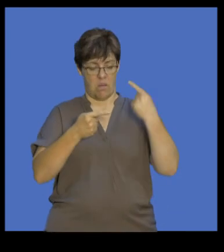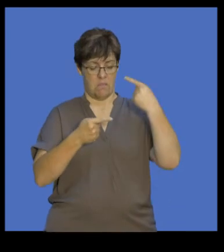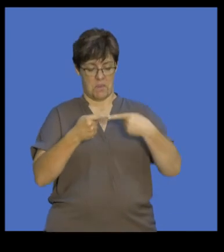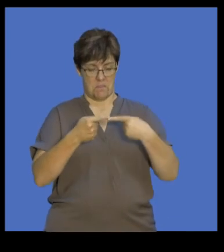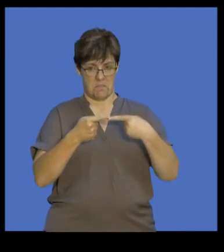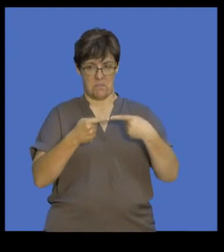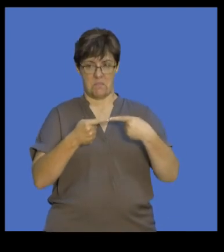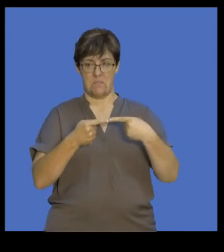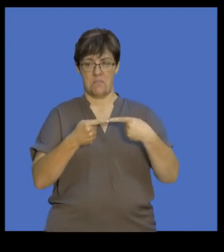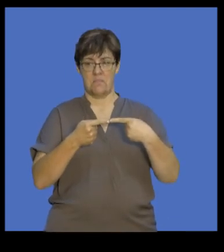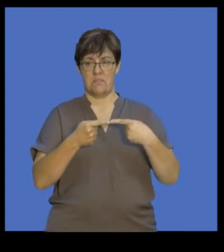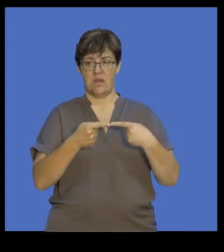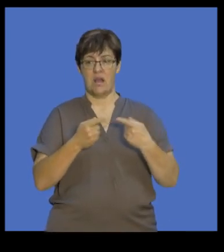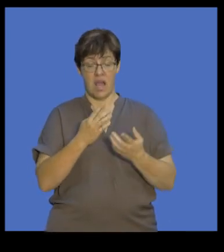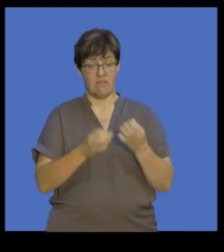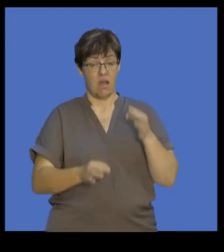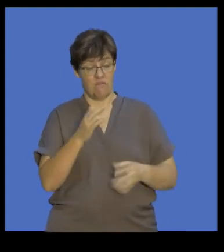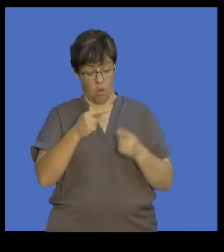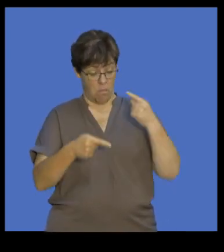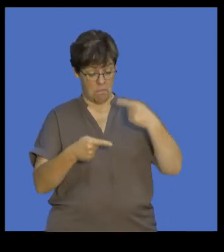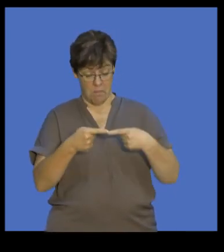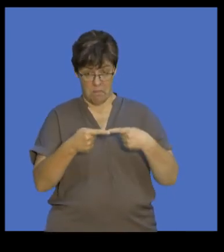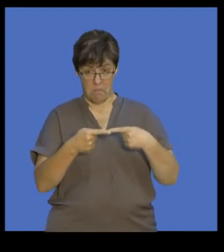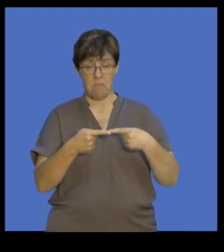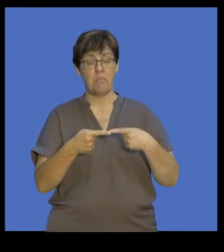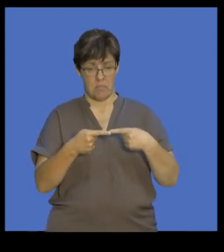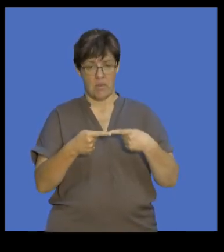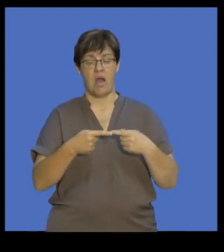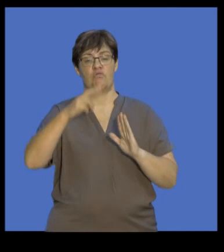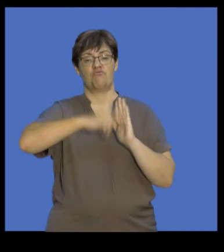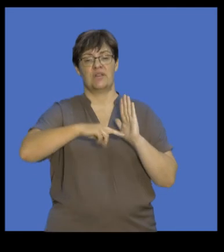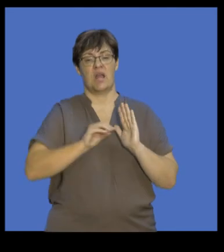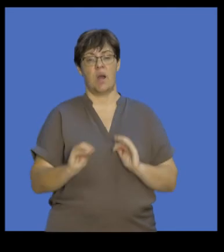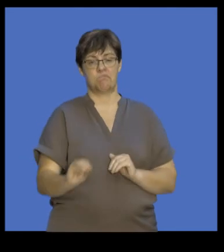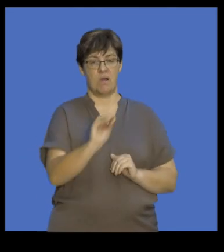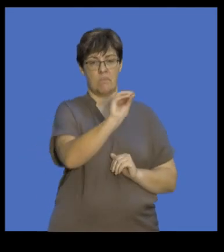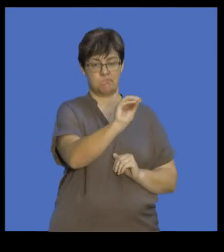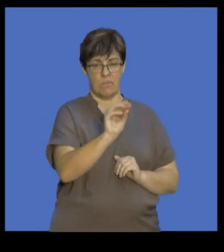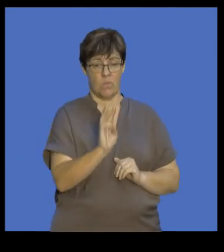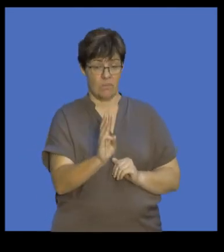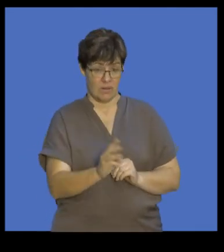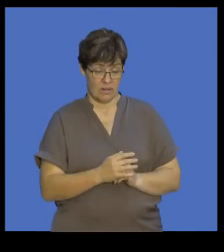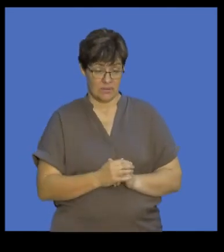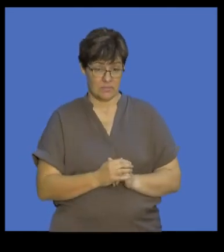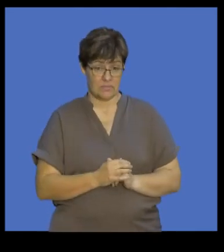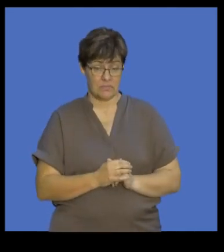Right. Now we close the switch. Okay. The moment we close the switch, then there will be a reading on